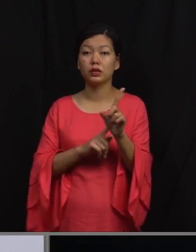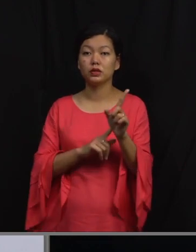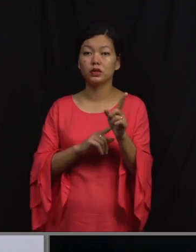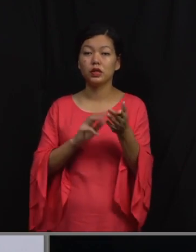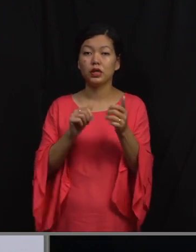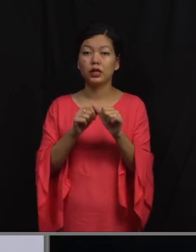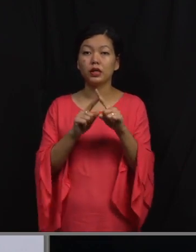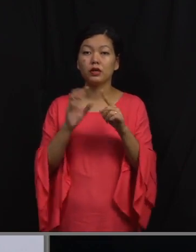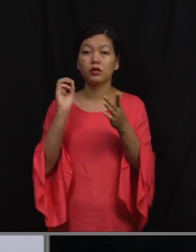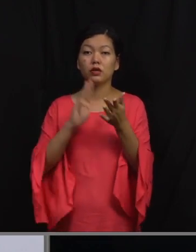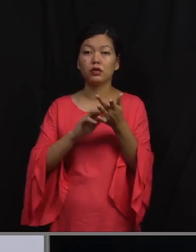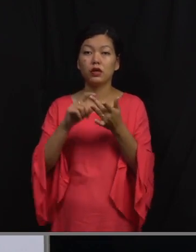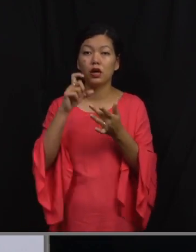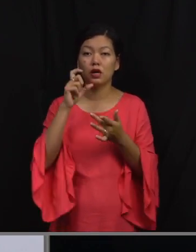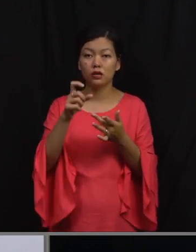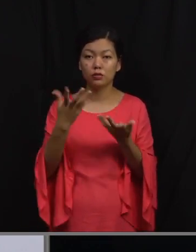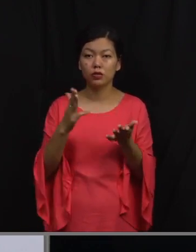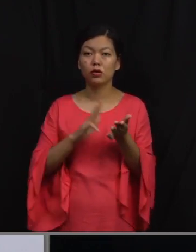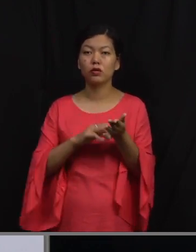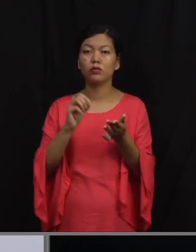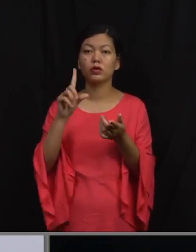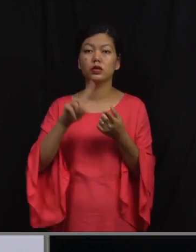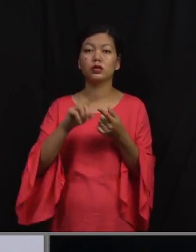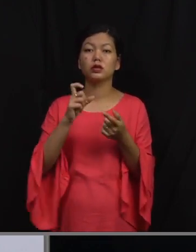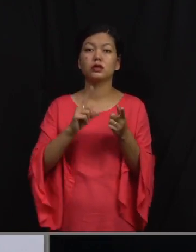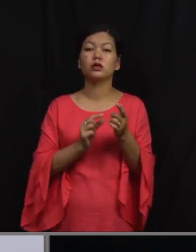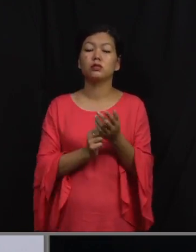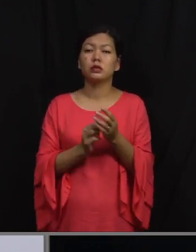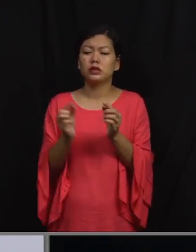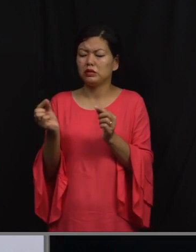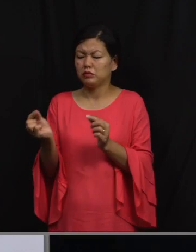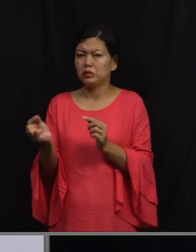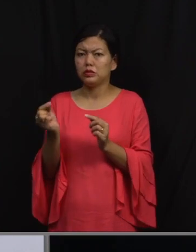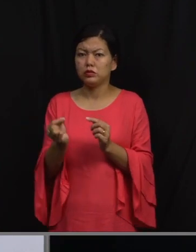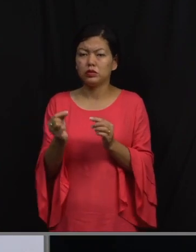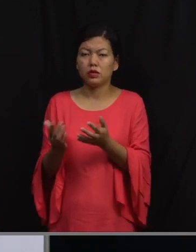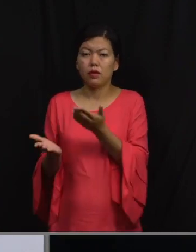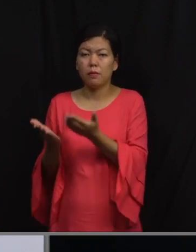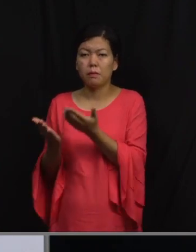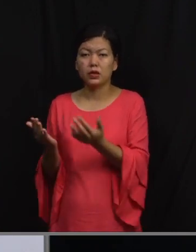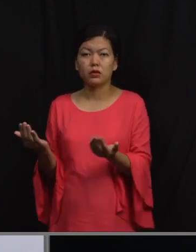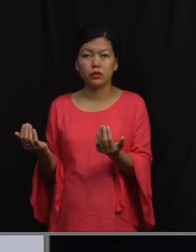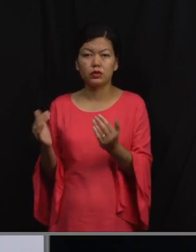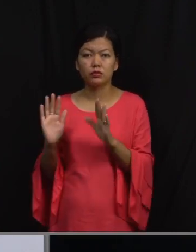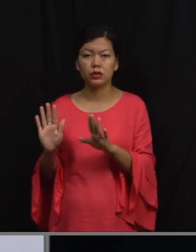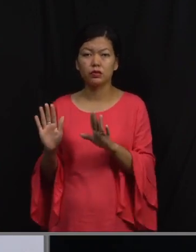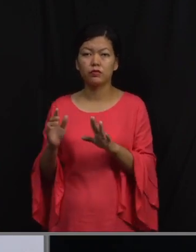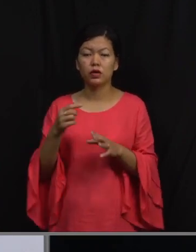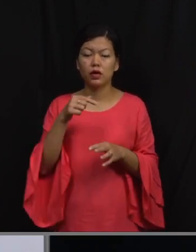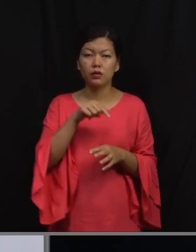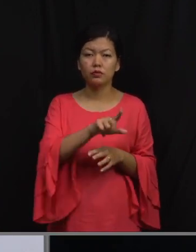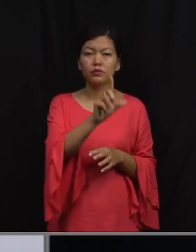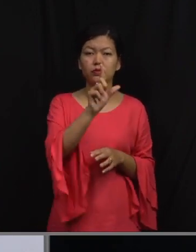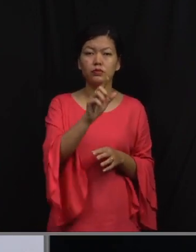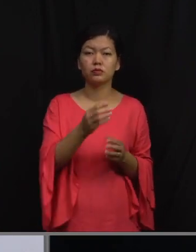small atomic particle? What is the weight, right? Everything we can measure with the, we have different instruments for that. Okay, suppose the formation